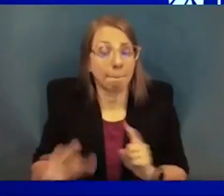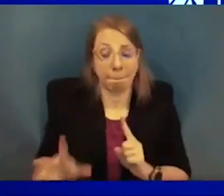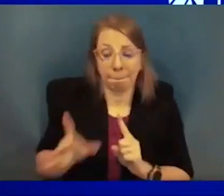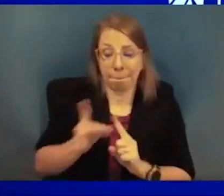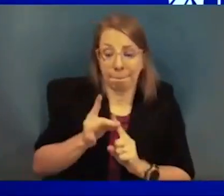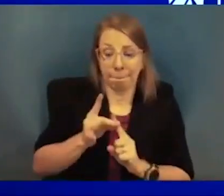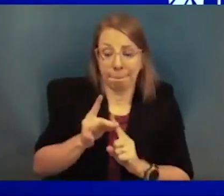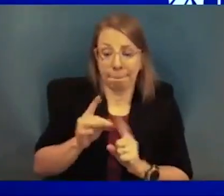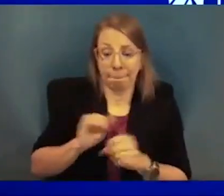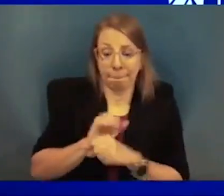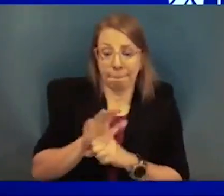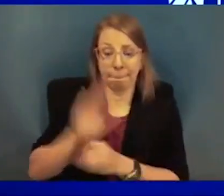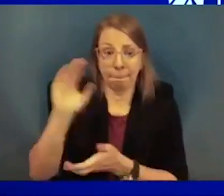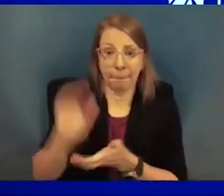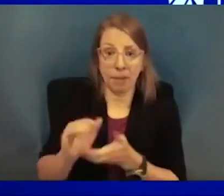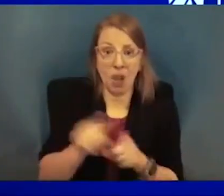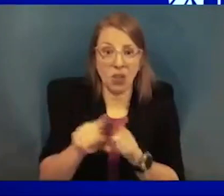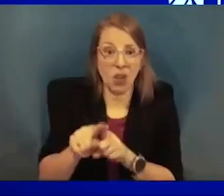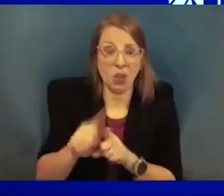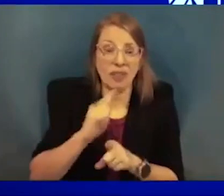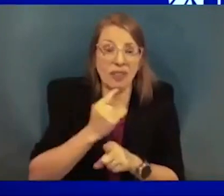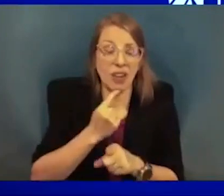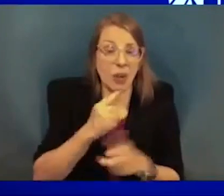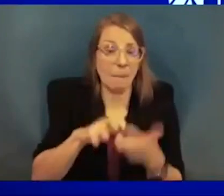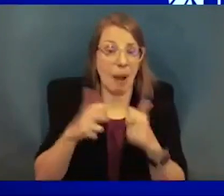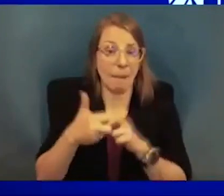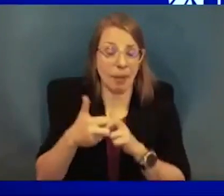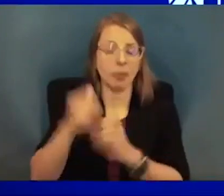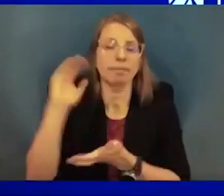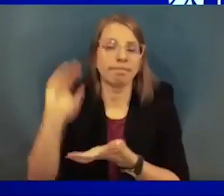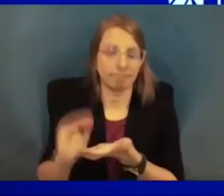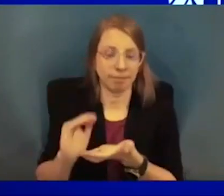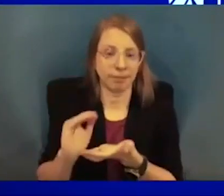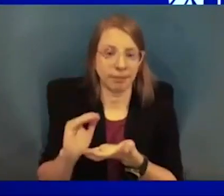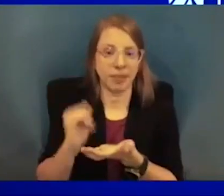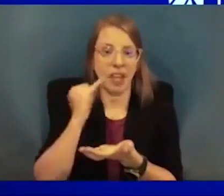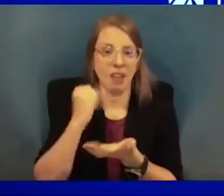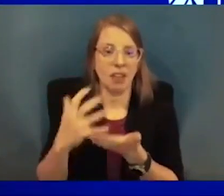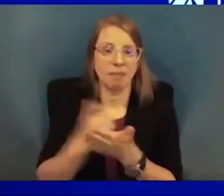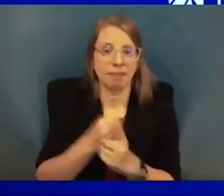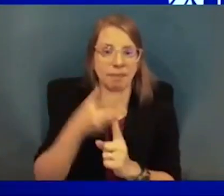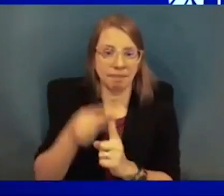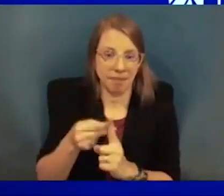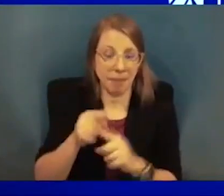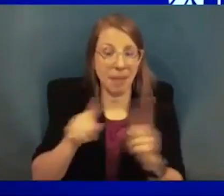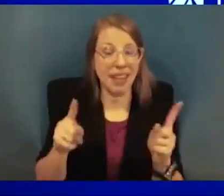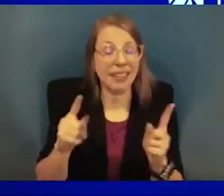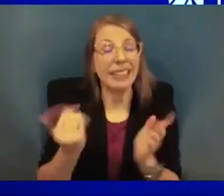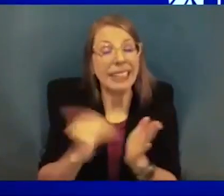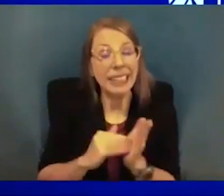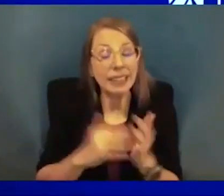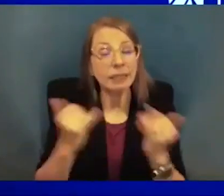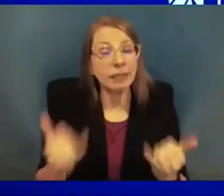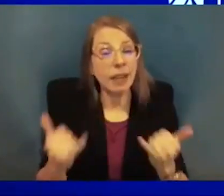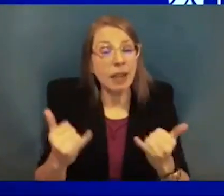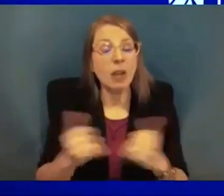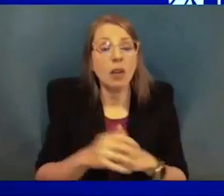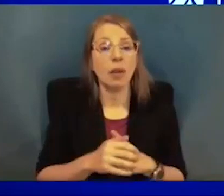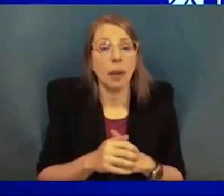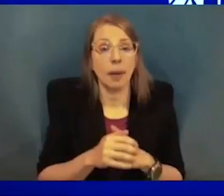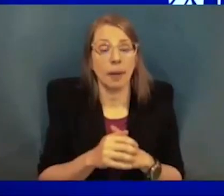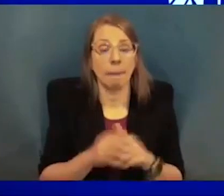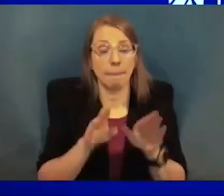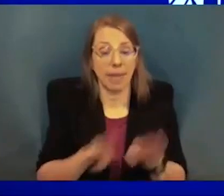have seen that, and we saw that early on since the vaccine has been given. But again, now we have those behavioral aspects